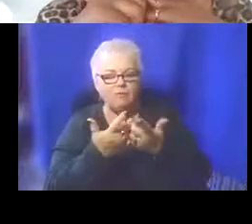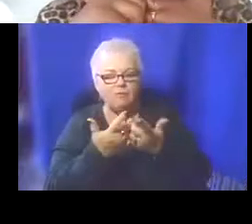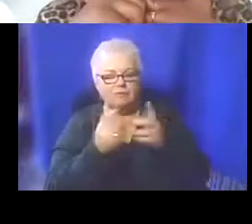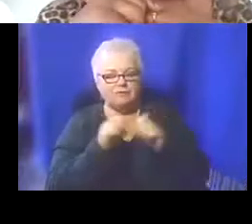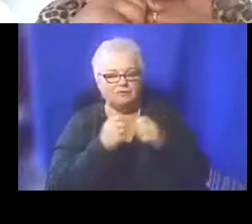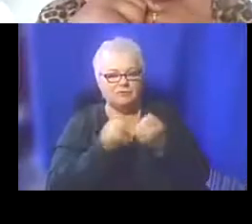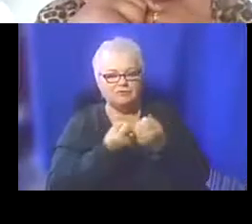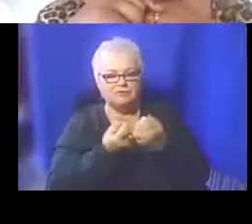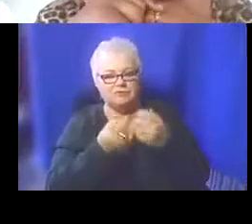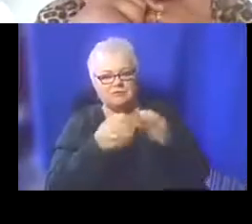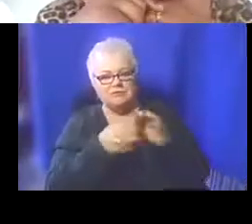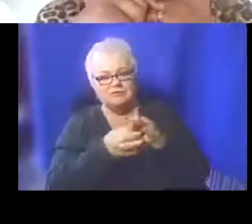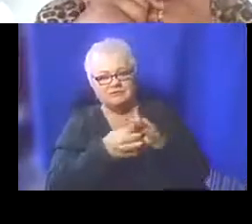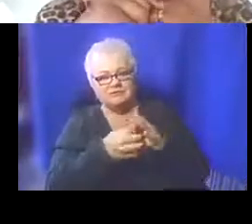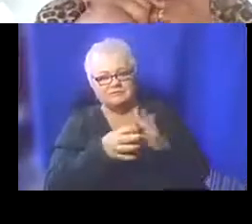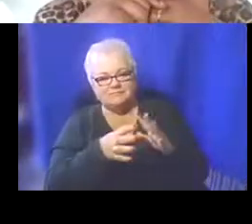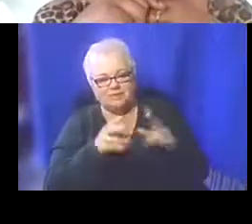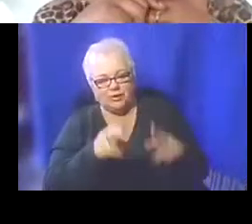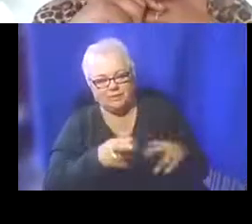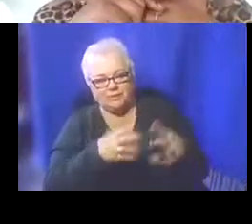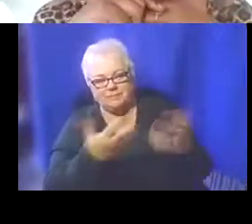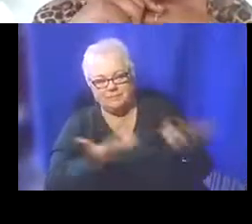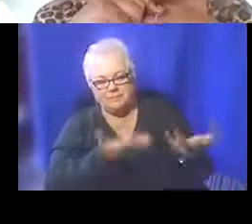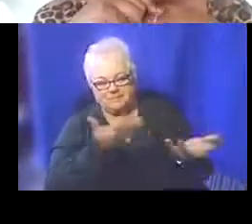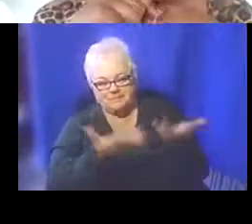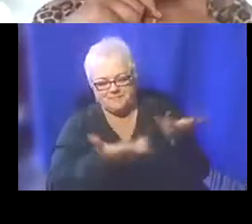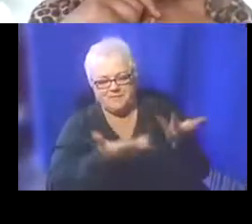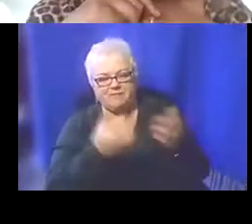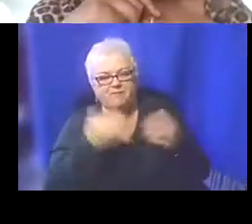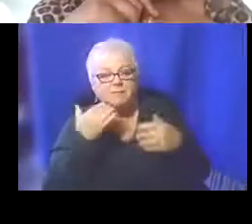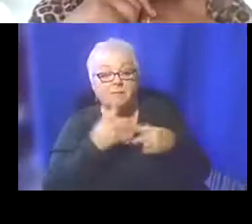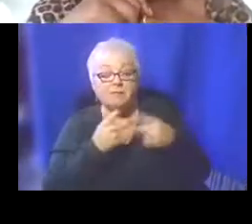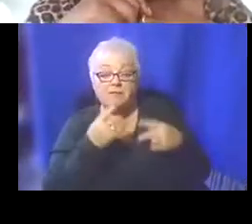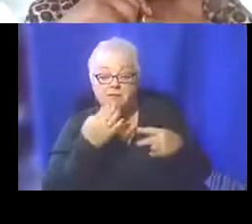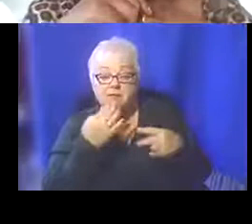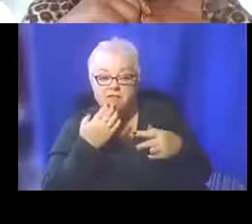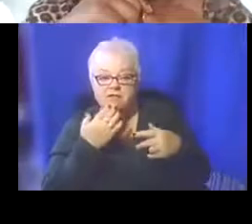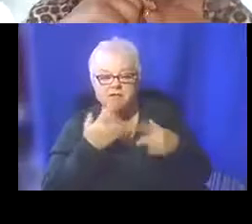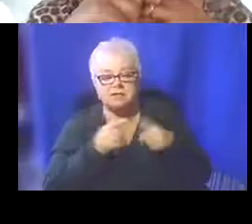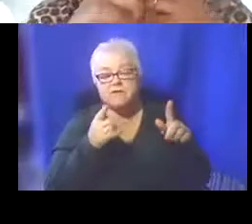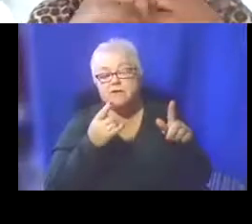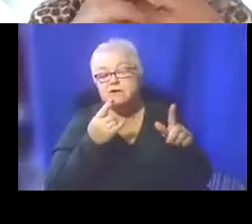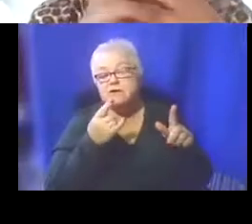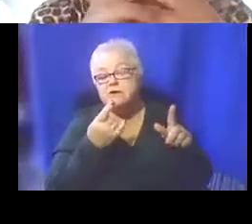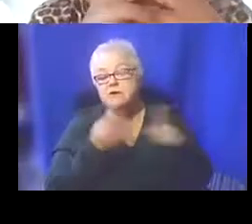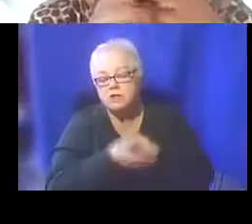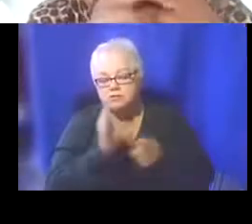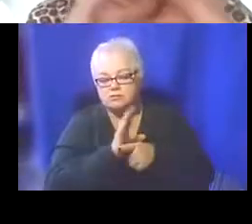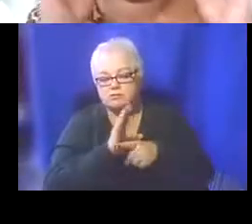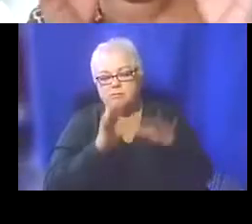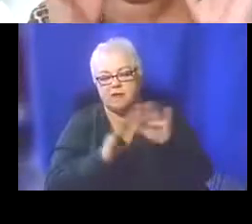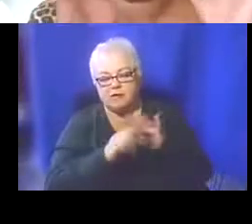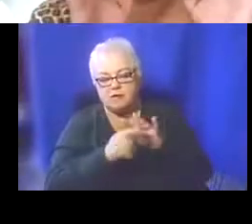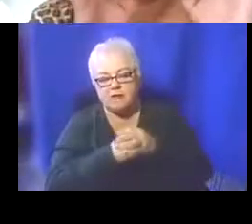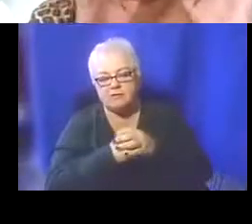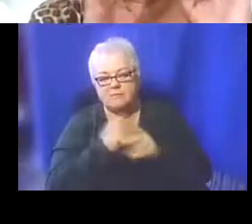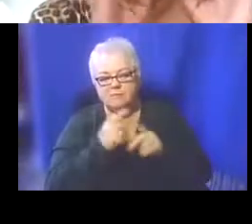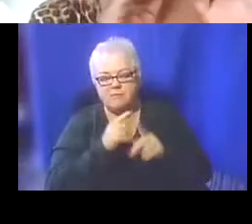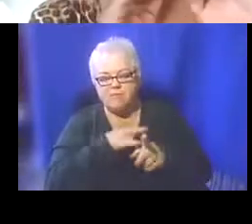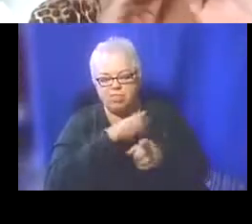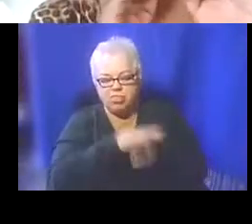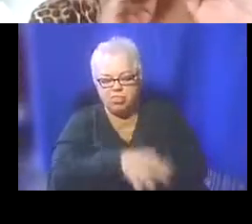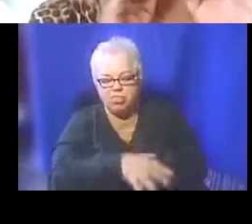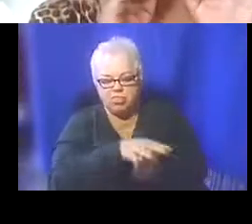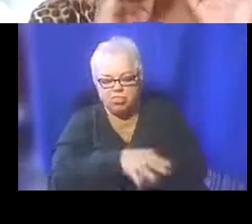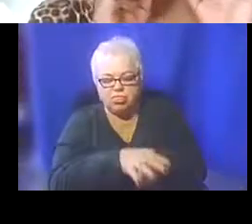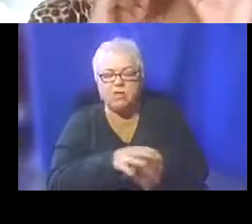people, especially people of color, and especially people of different cultural backgrounds. And so us at Ujima, when we